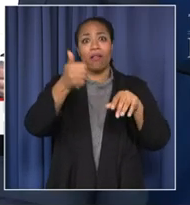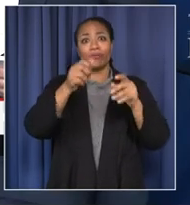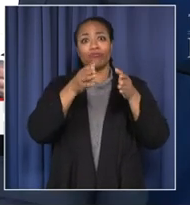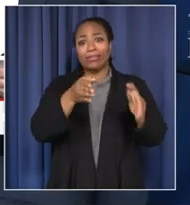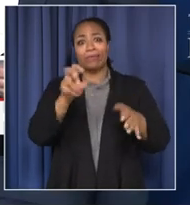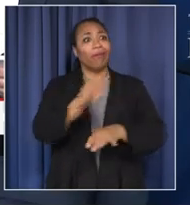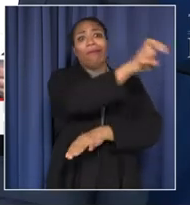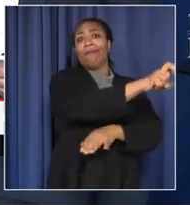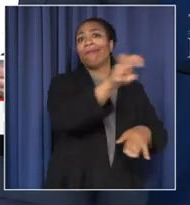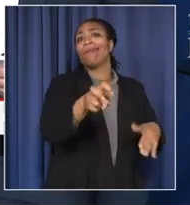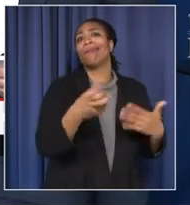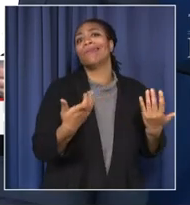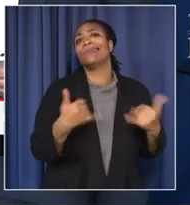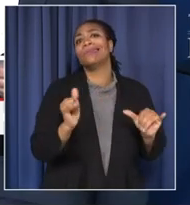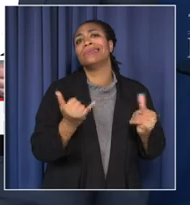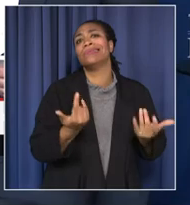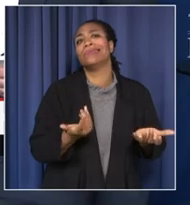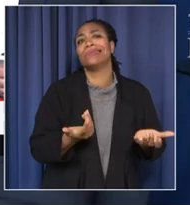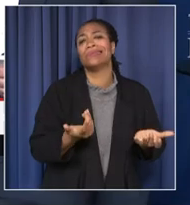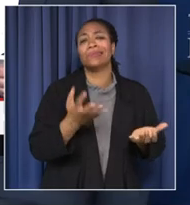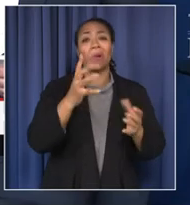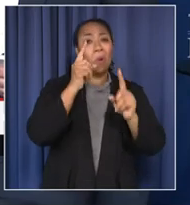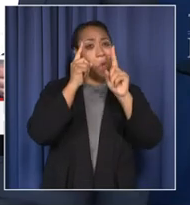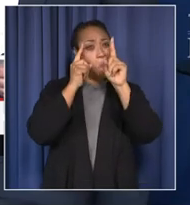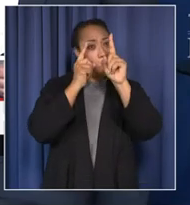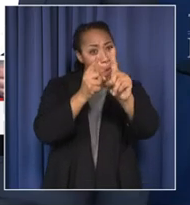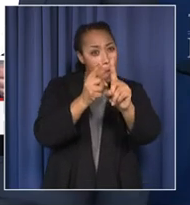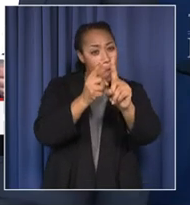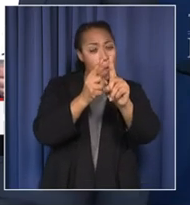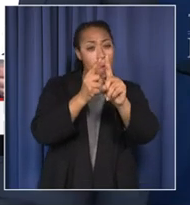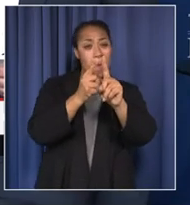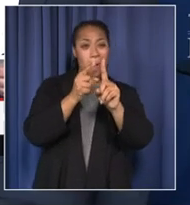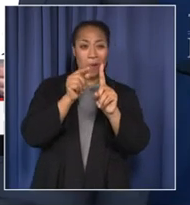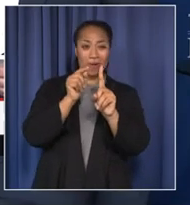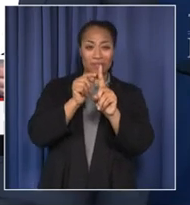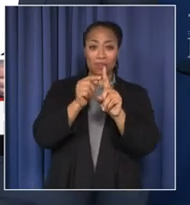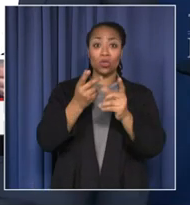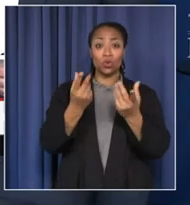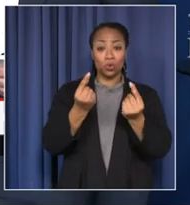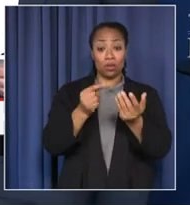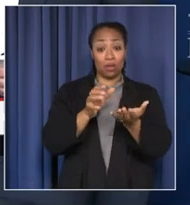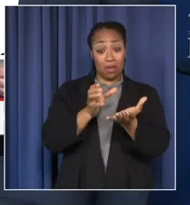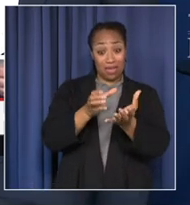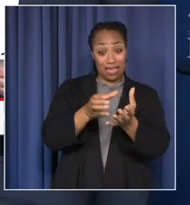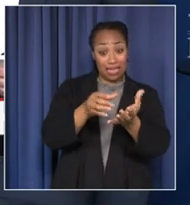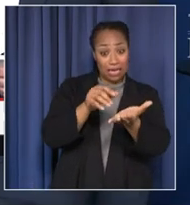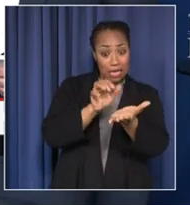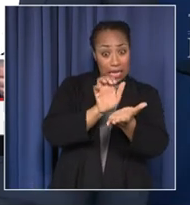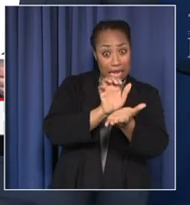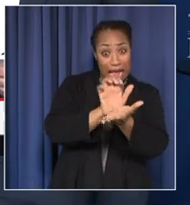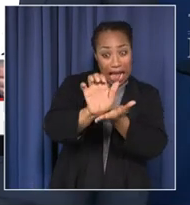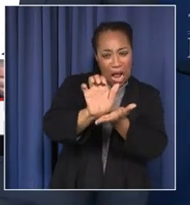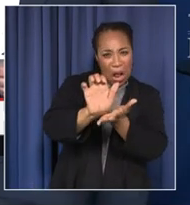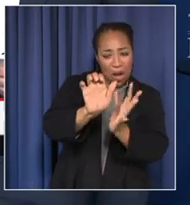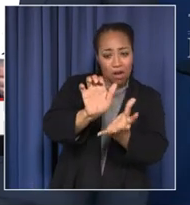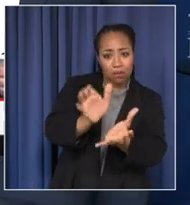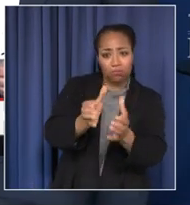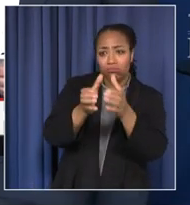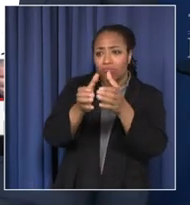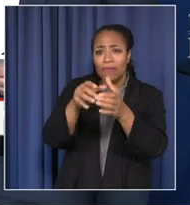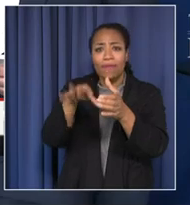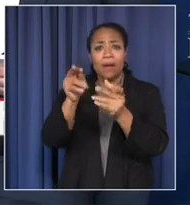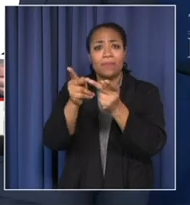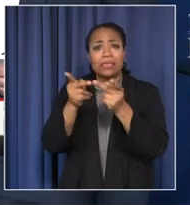housing. Otherwise, it's like a whack-a-mole. If we'll close it down here, and then we'll have the same issue down the